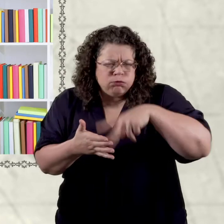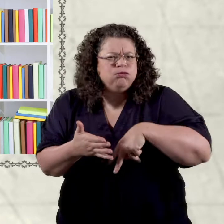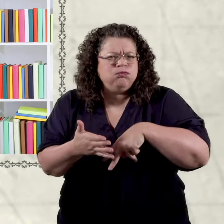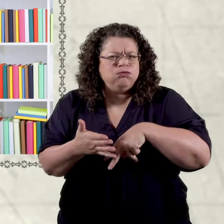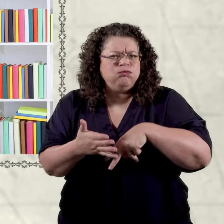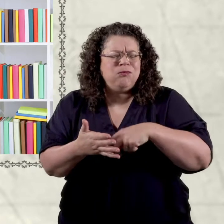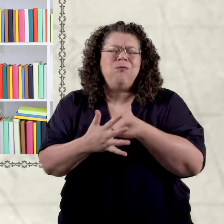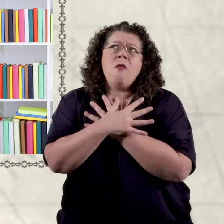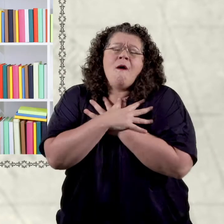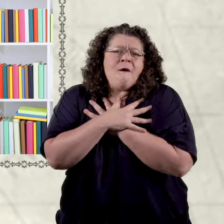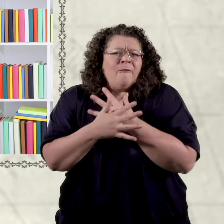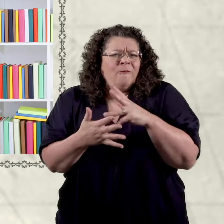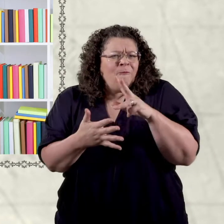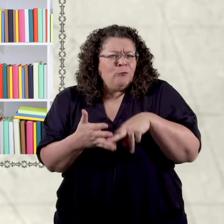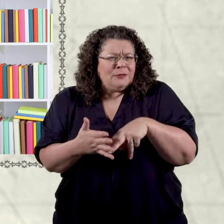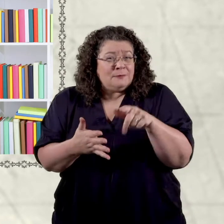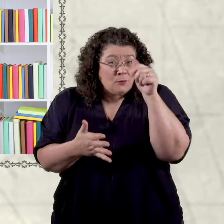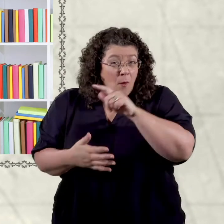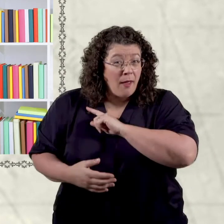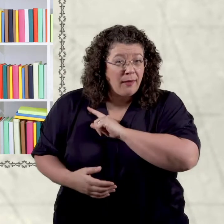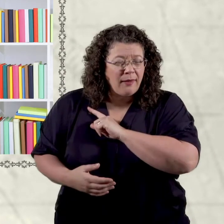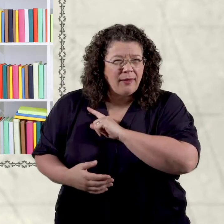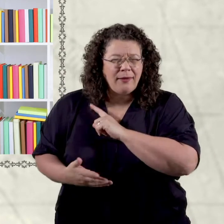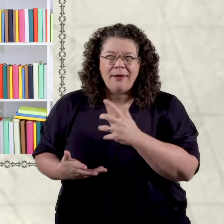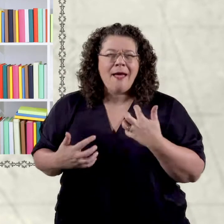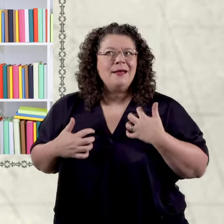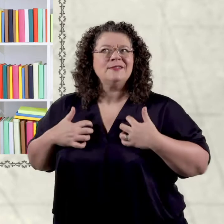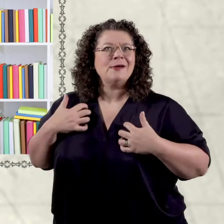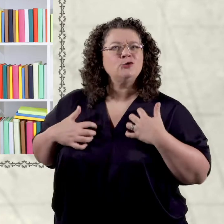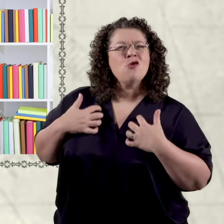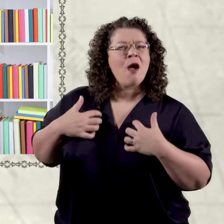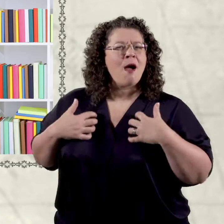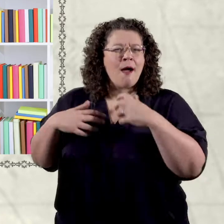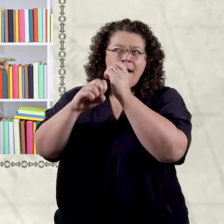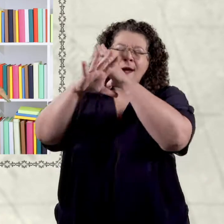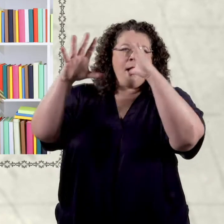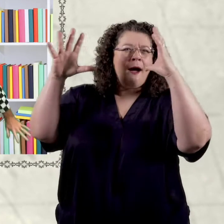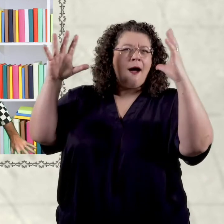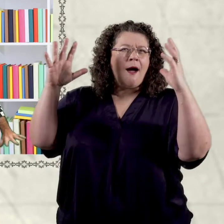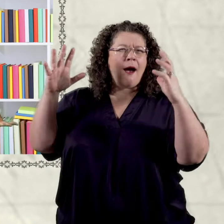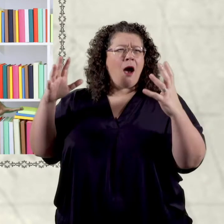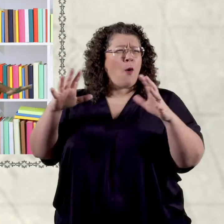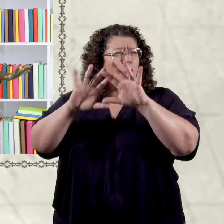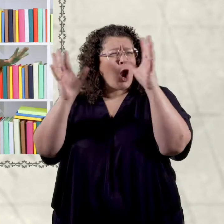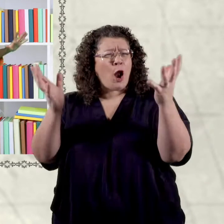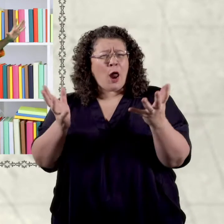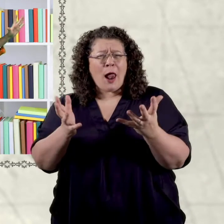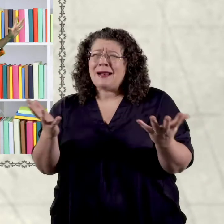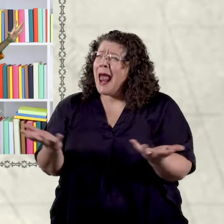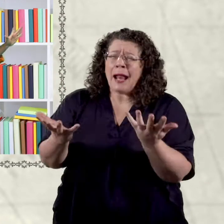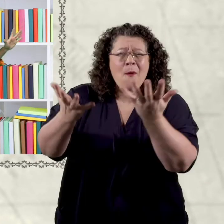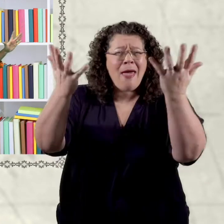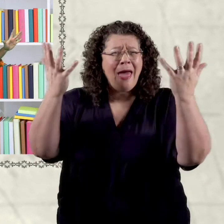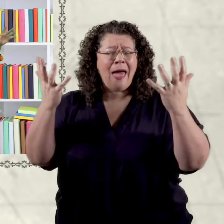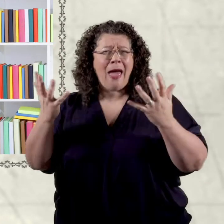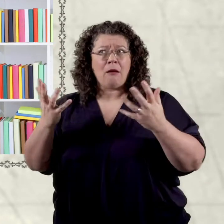Do you know why? The adventure. And I can go anywhere in the